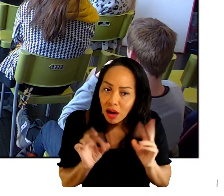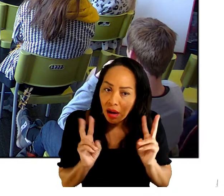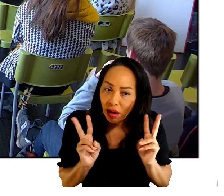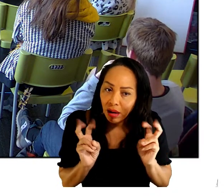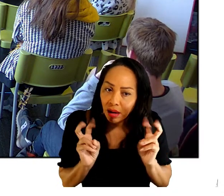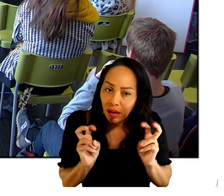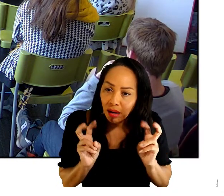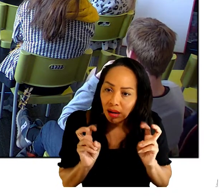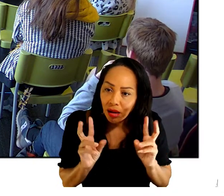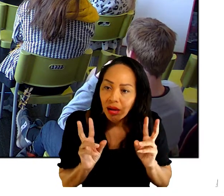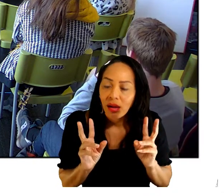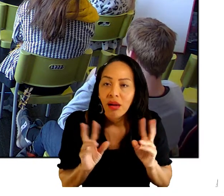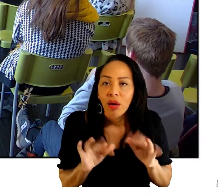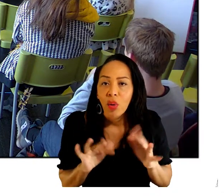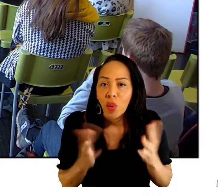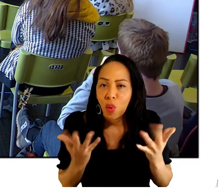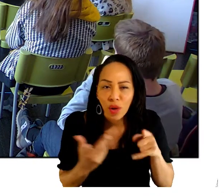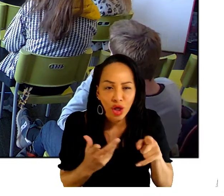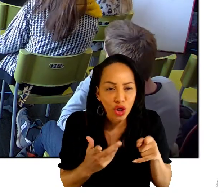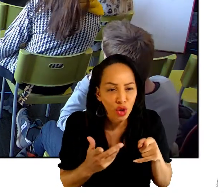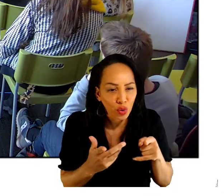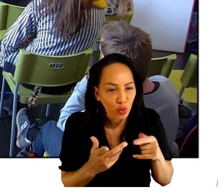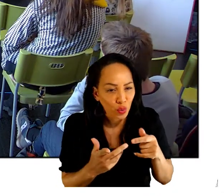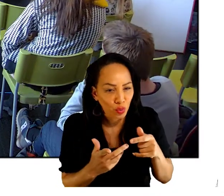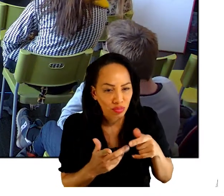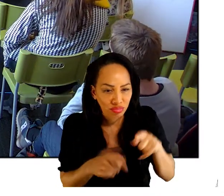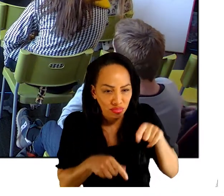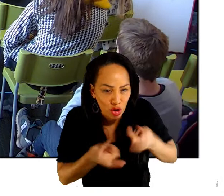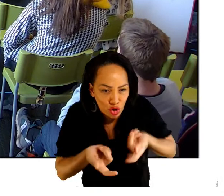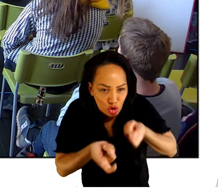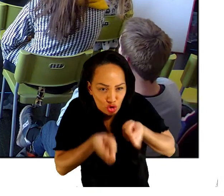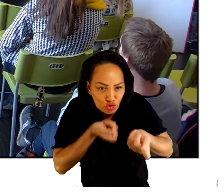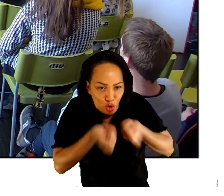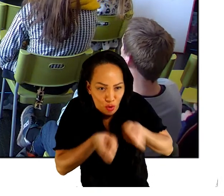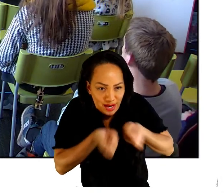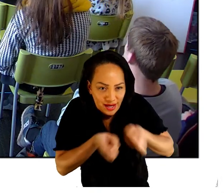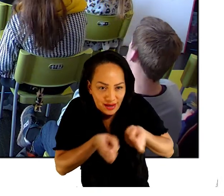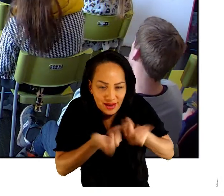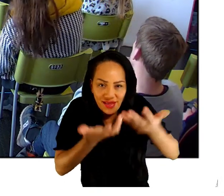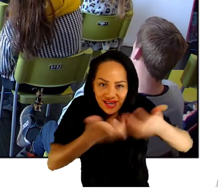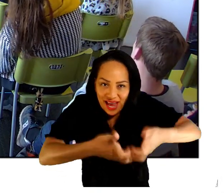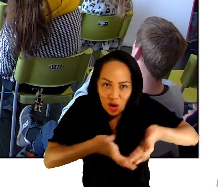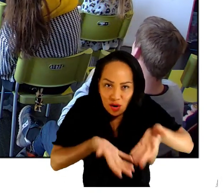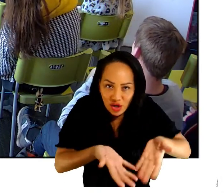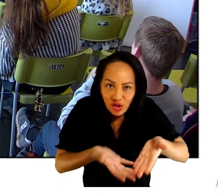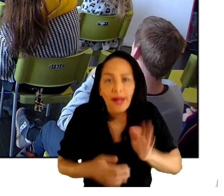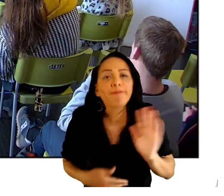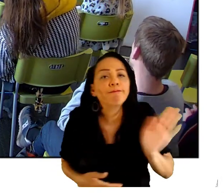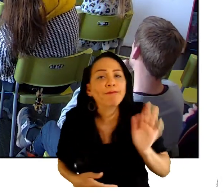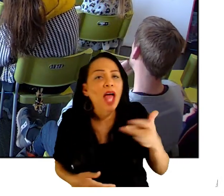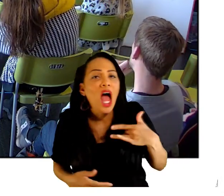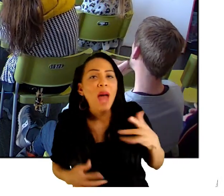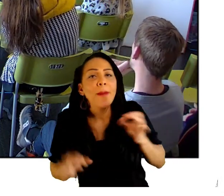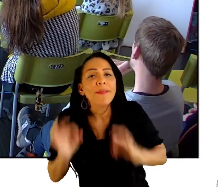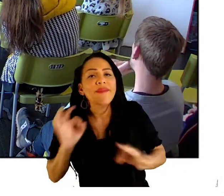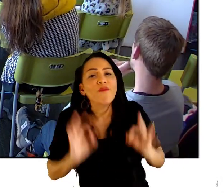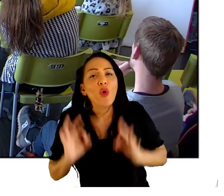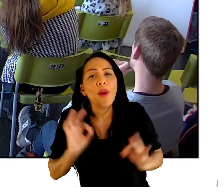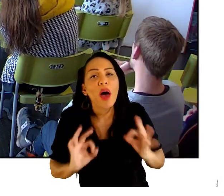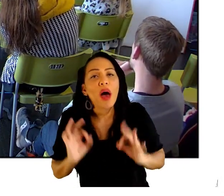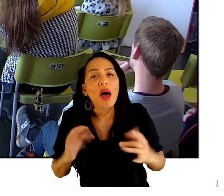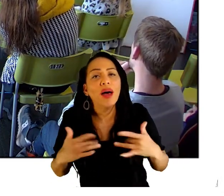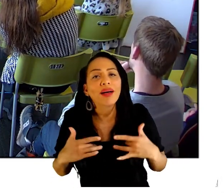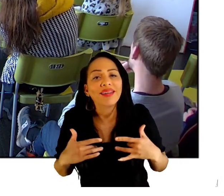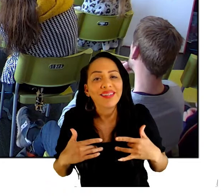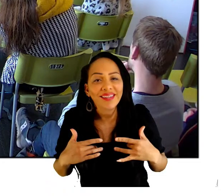letting the technology. Yeah, so I'm very much a performer in the show. Yes, I'm here at my desk at the side